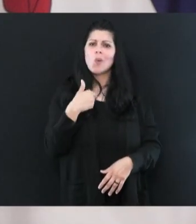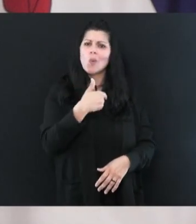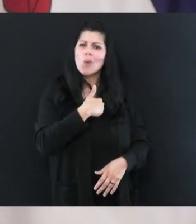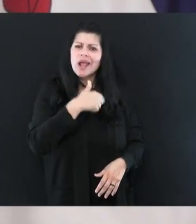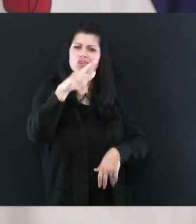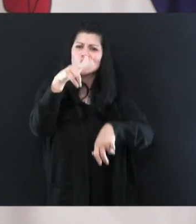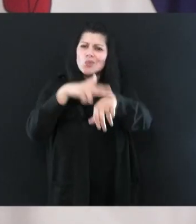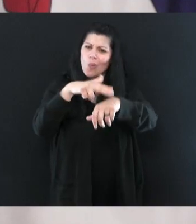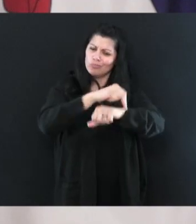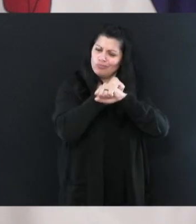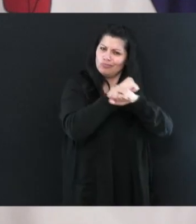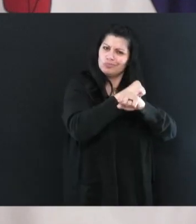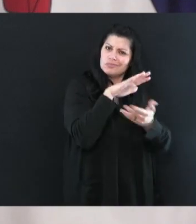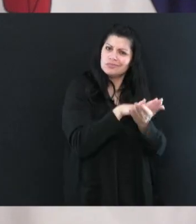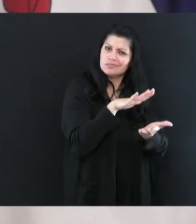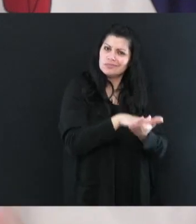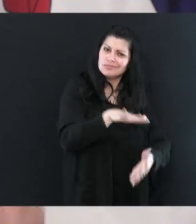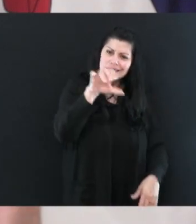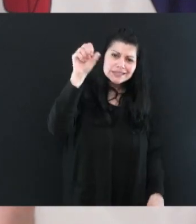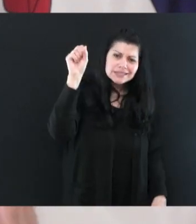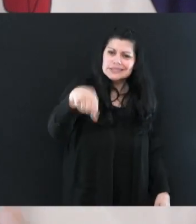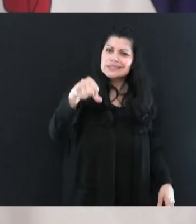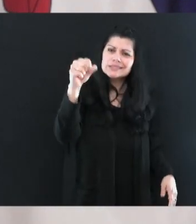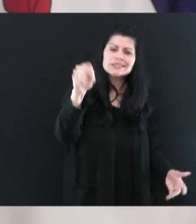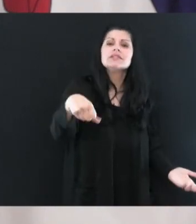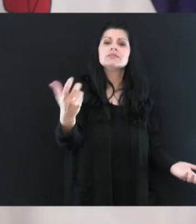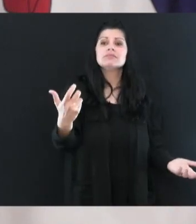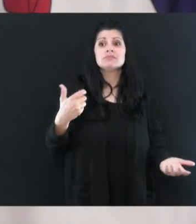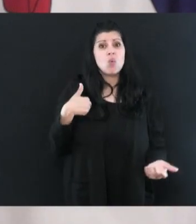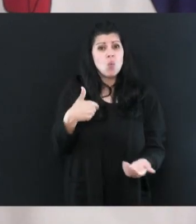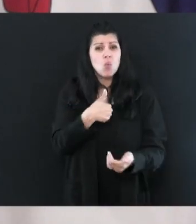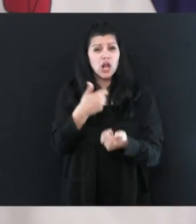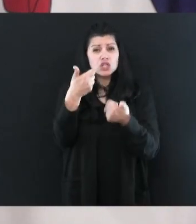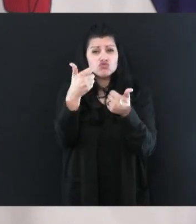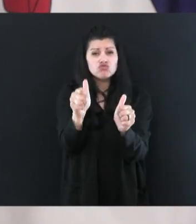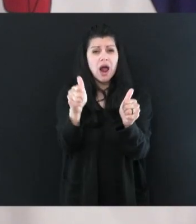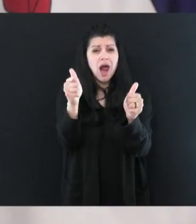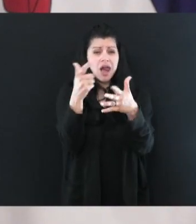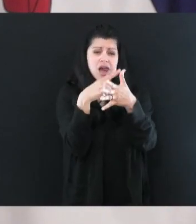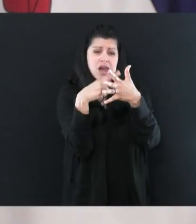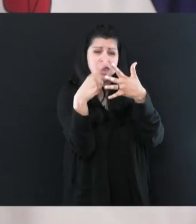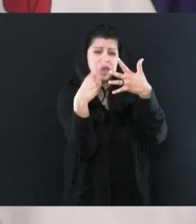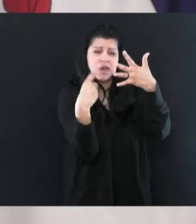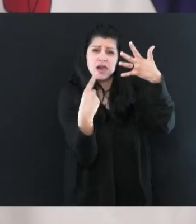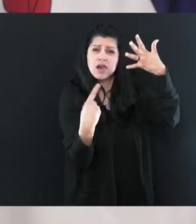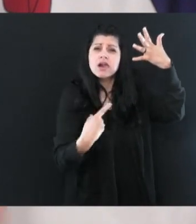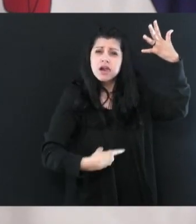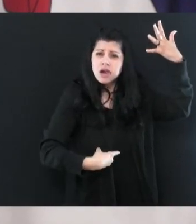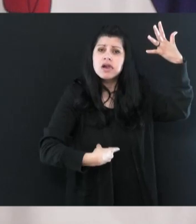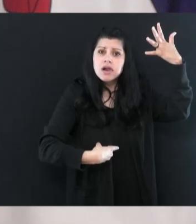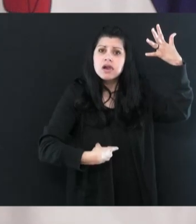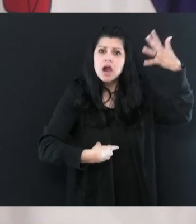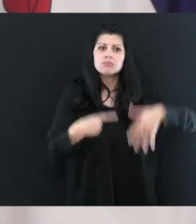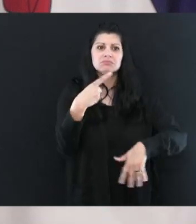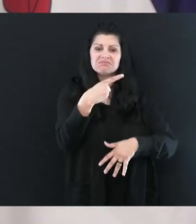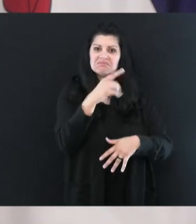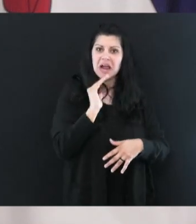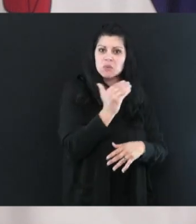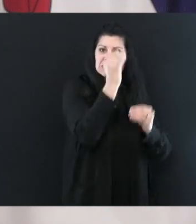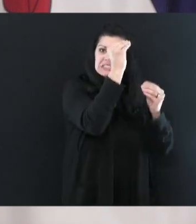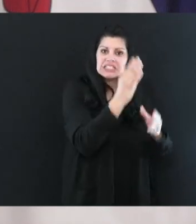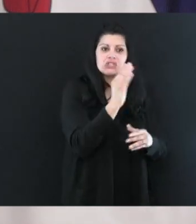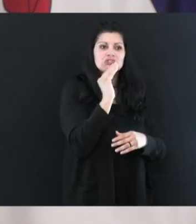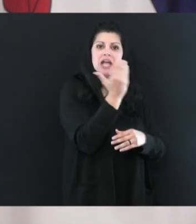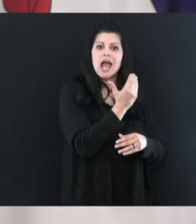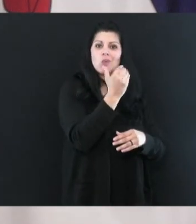do. Do we absolutely do any and everything we can to ensure that our teachers, our service personnel, and